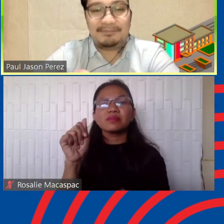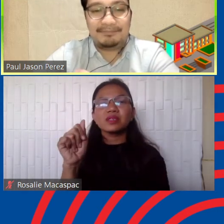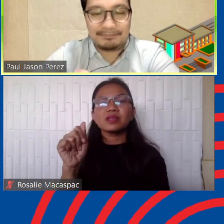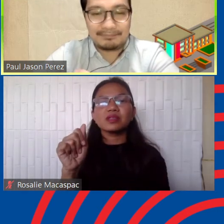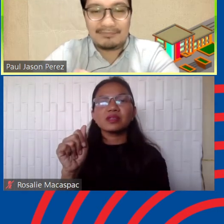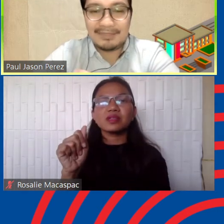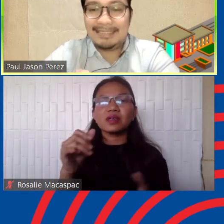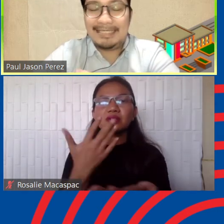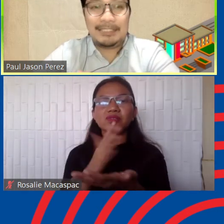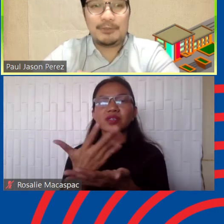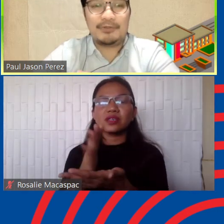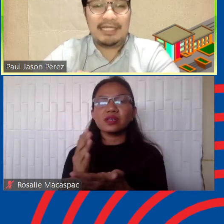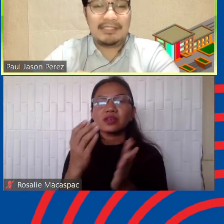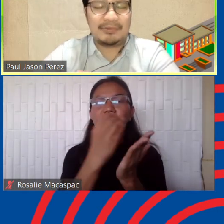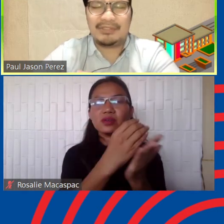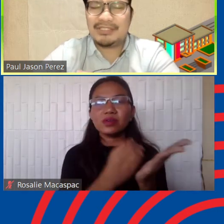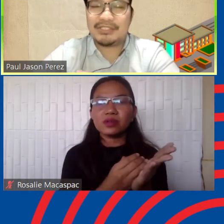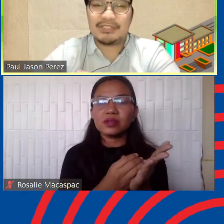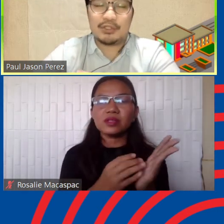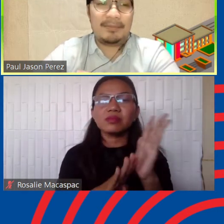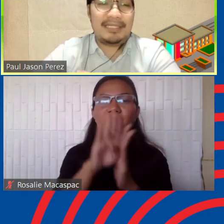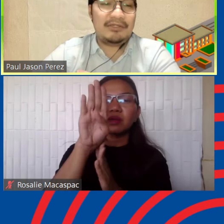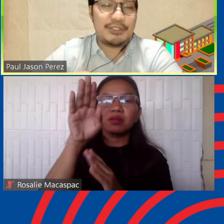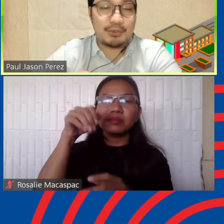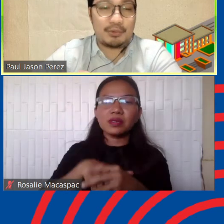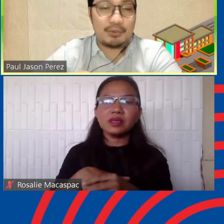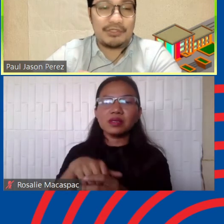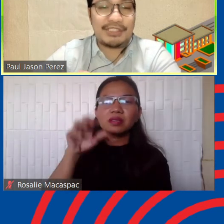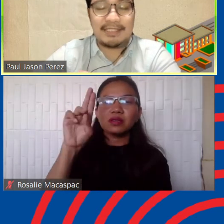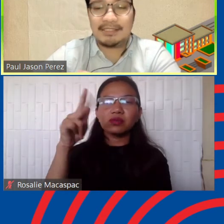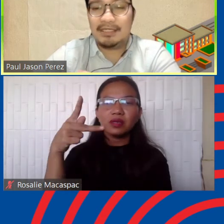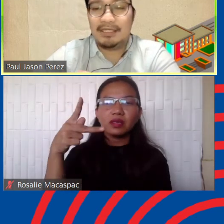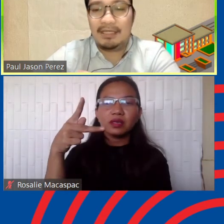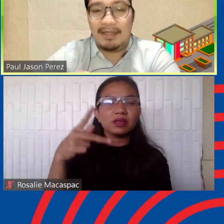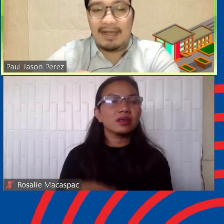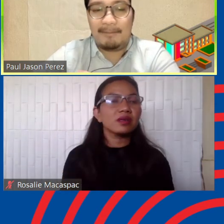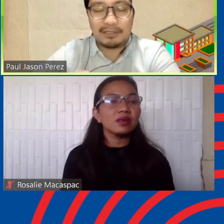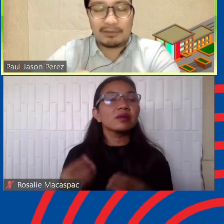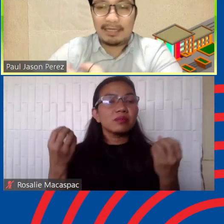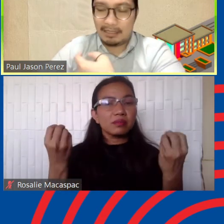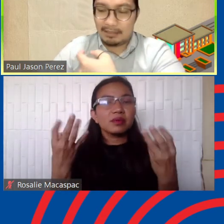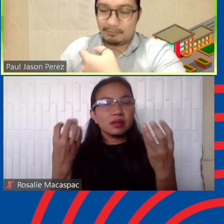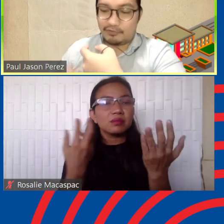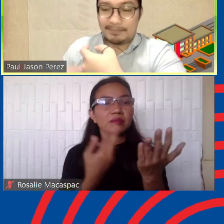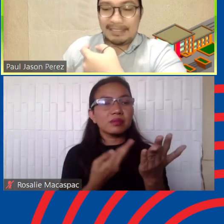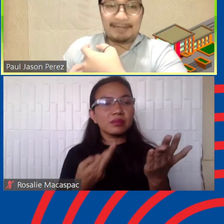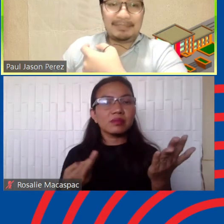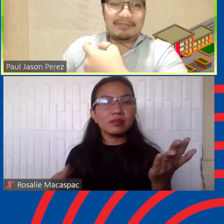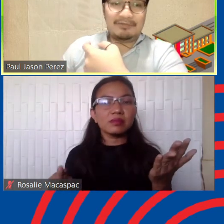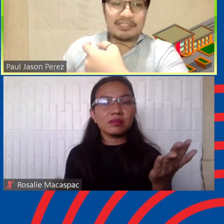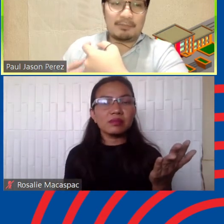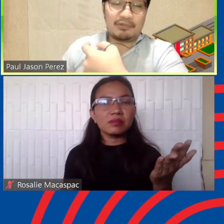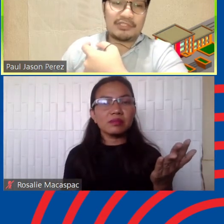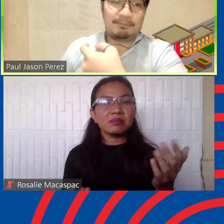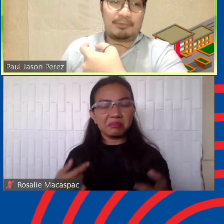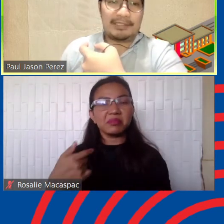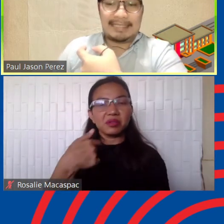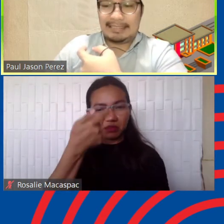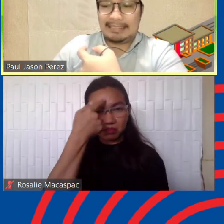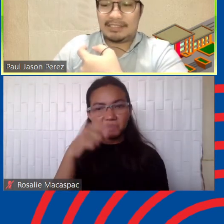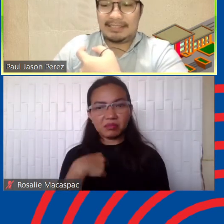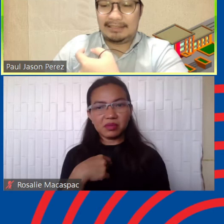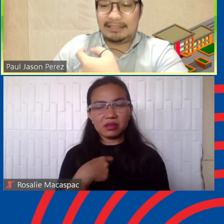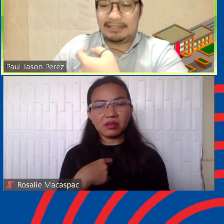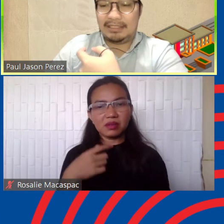developed in the UK. So there's so many resources. But for me, I believe that's the most